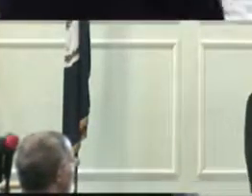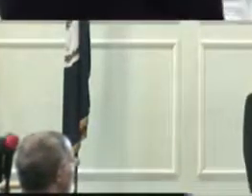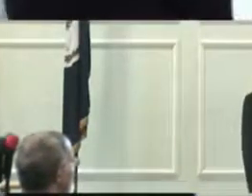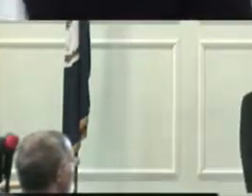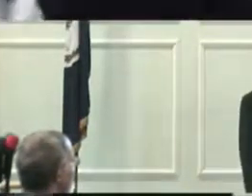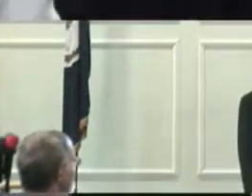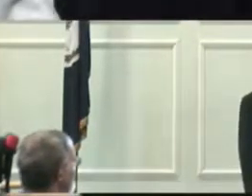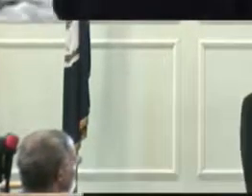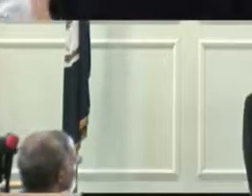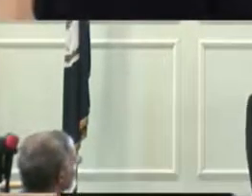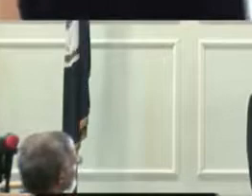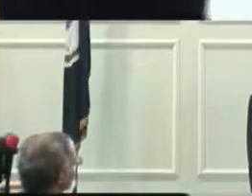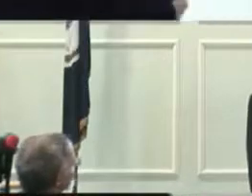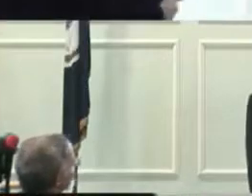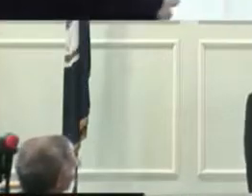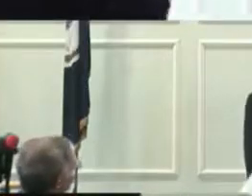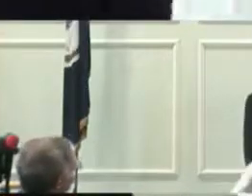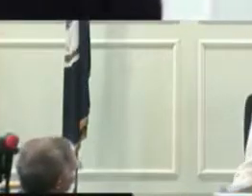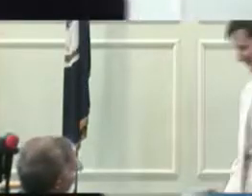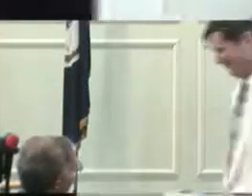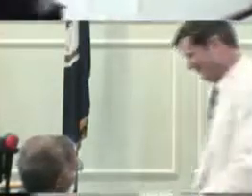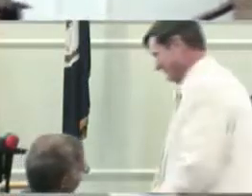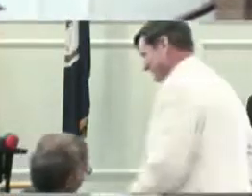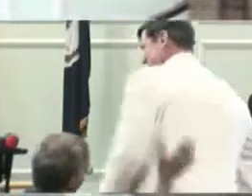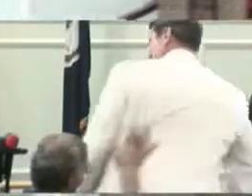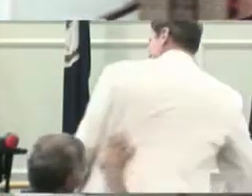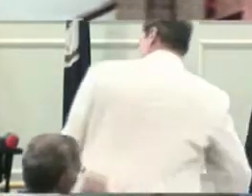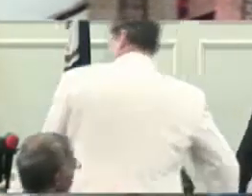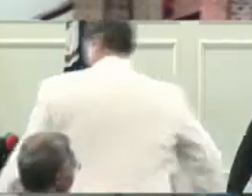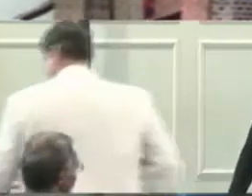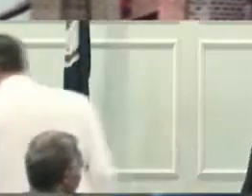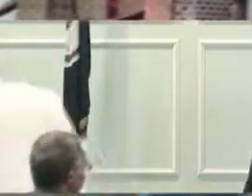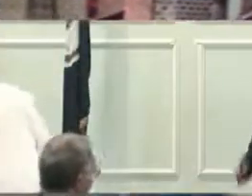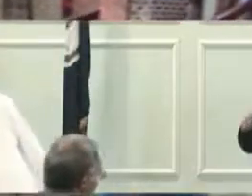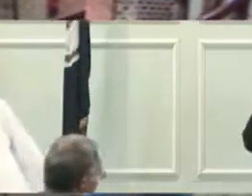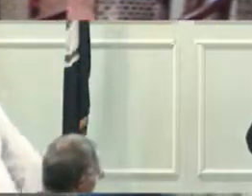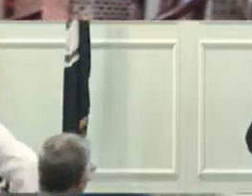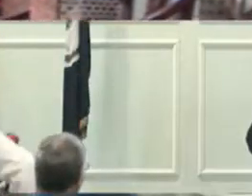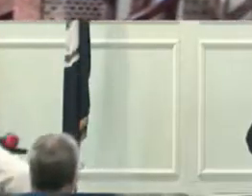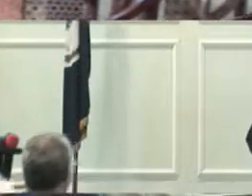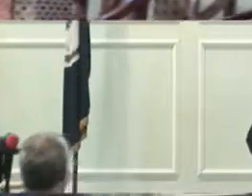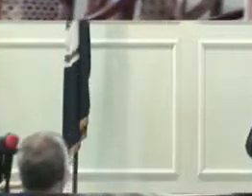Wilma Jeffers. She's not here. Okay.